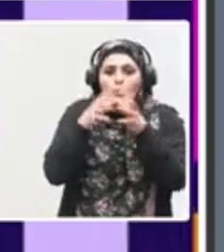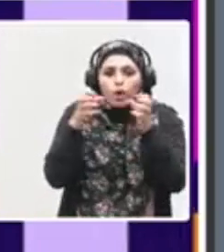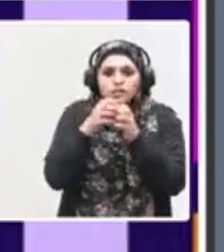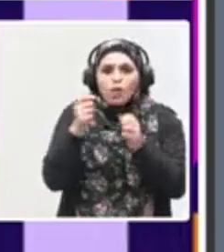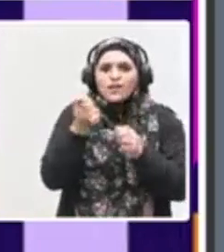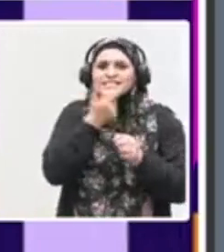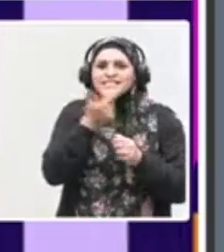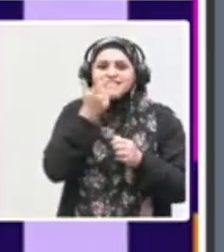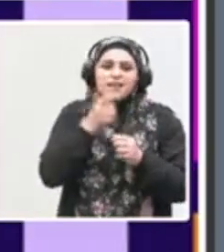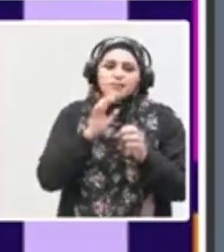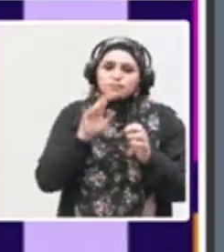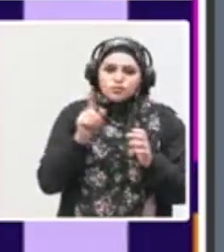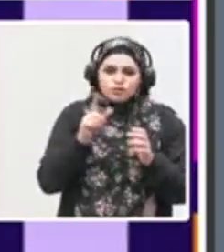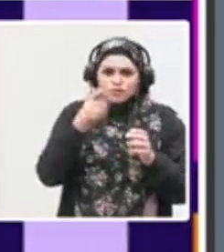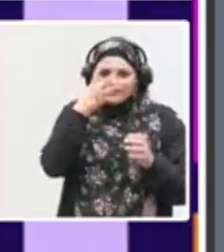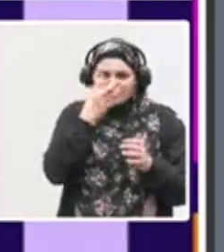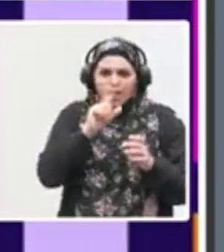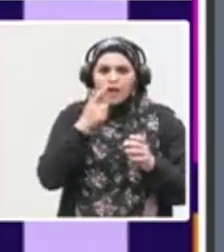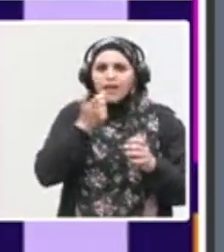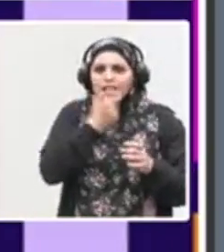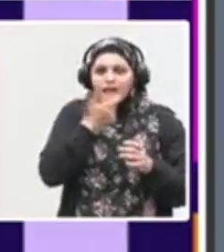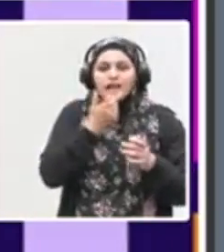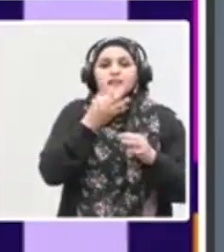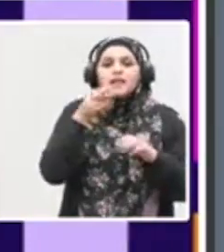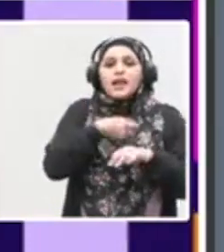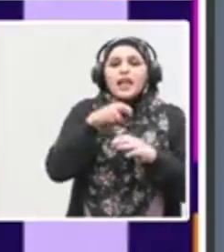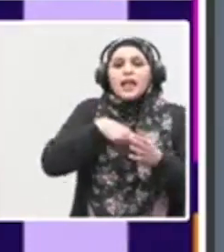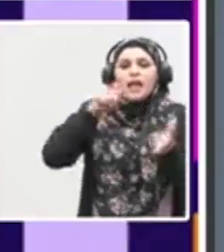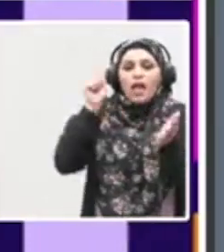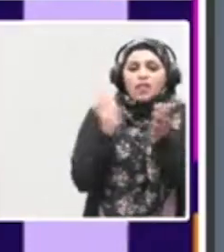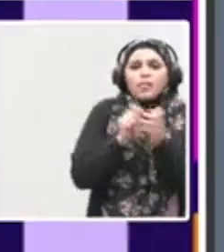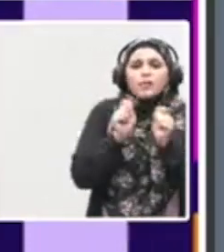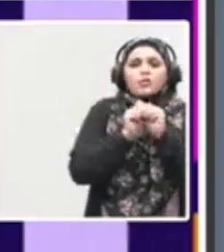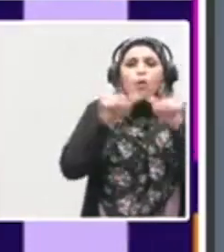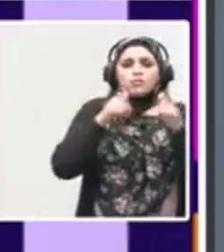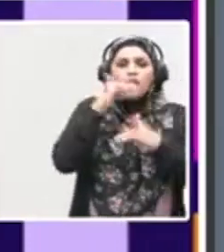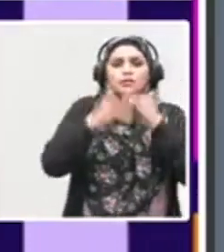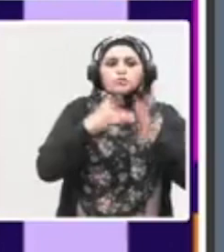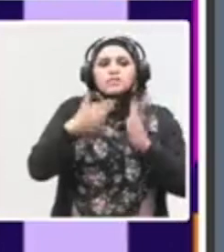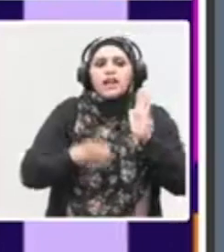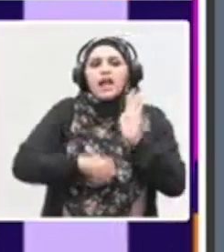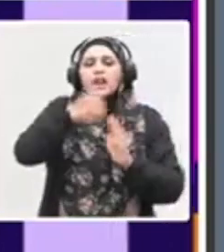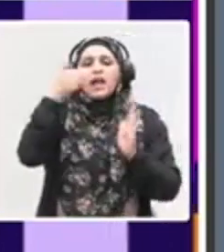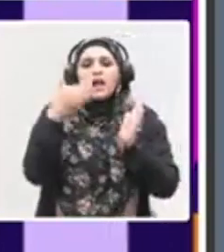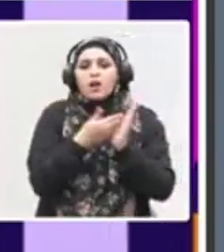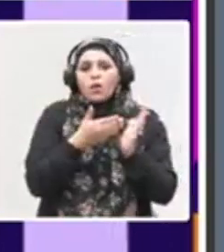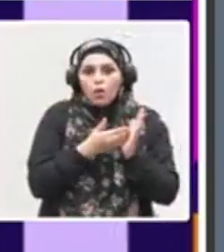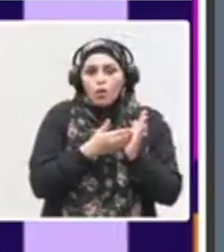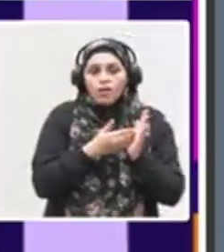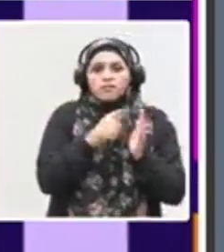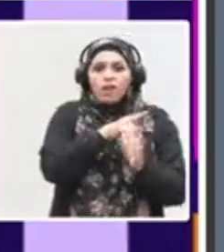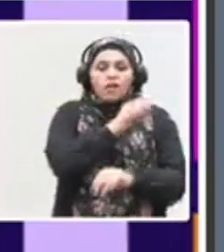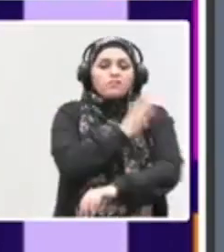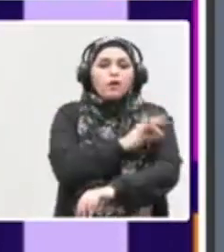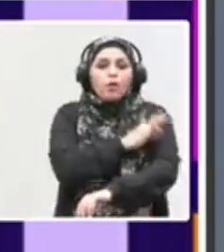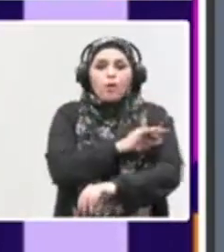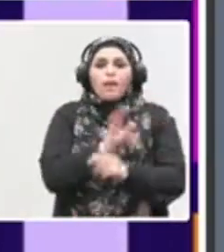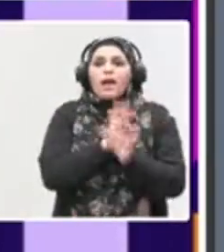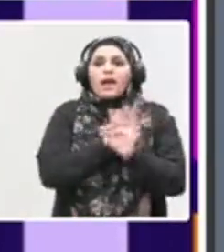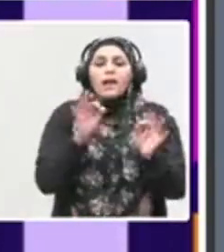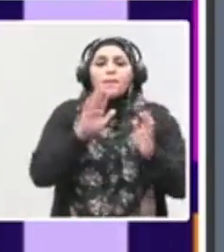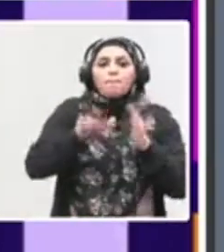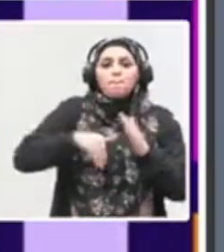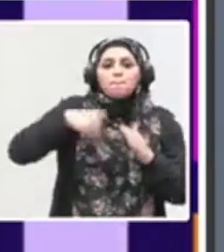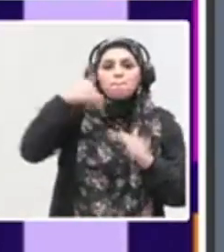opened coming out of the pandemic when film and TV production was just getting going again. It was a real win for the company. It was the